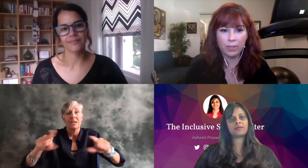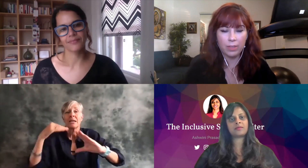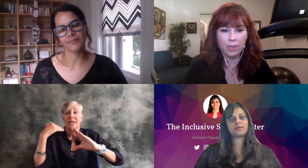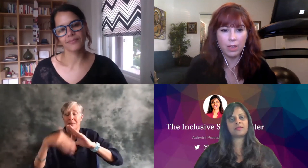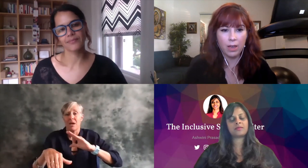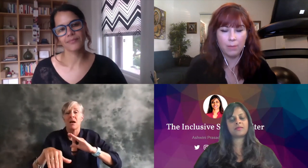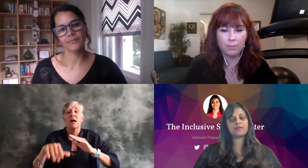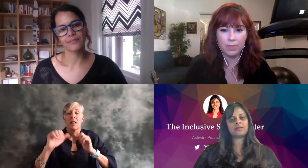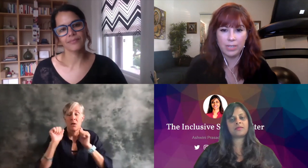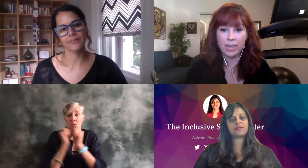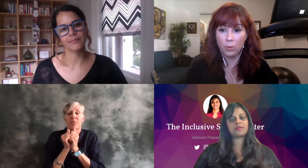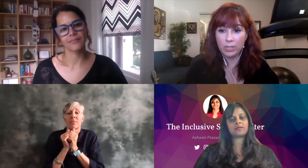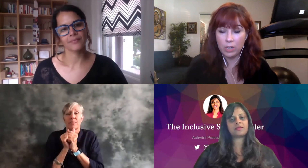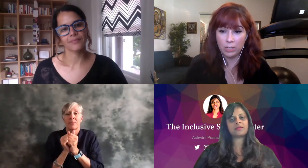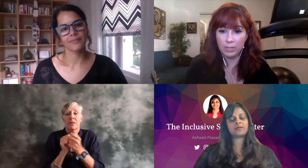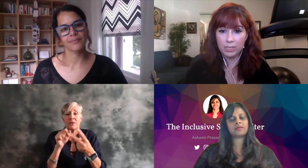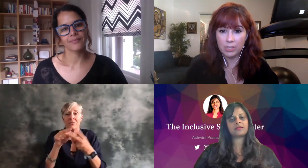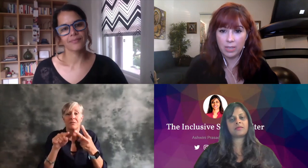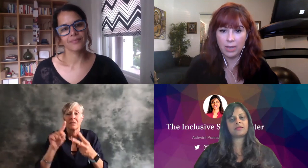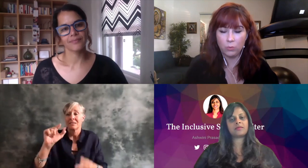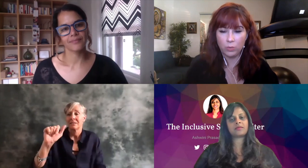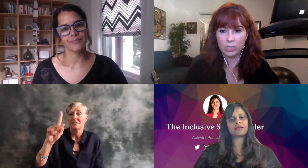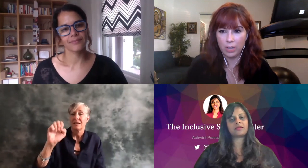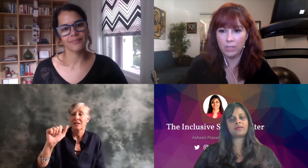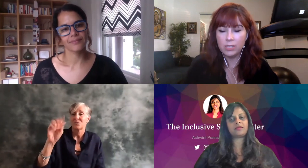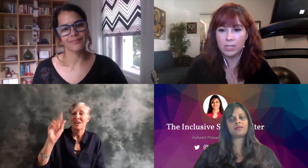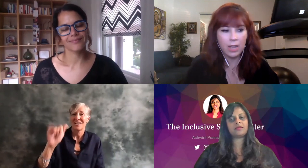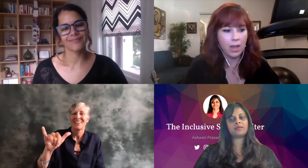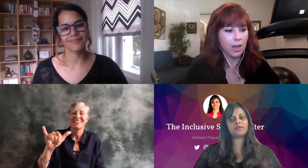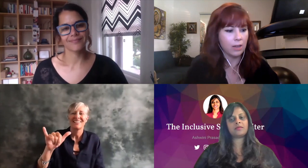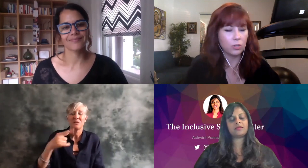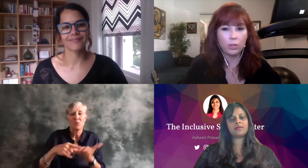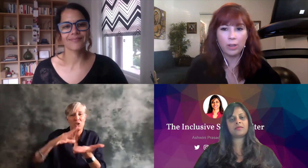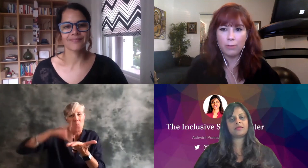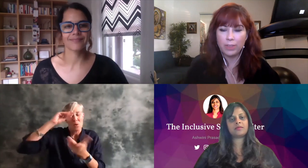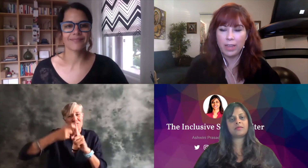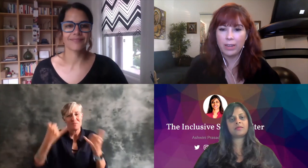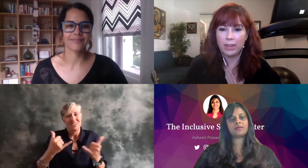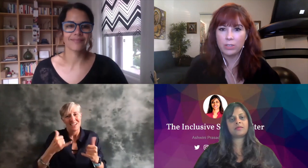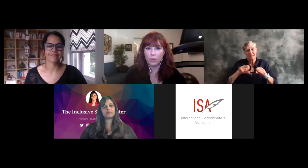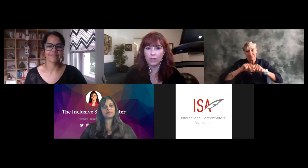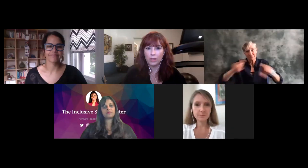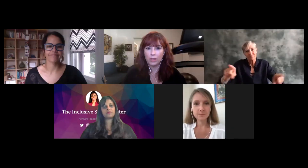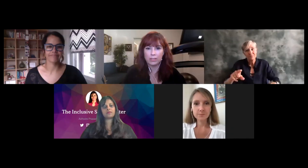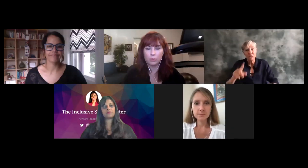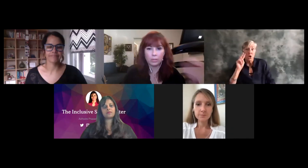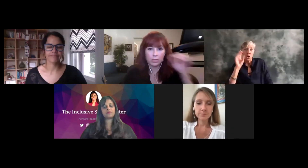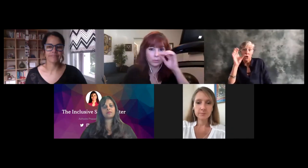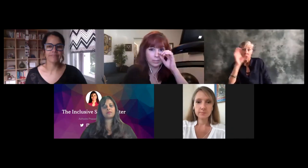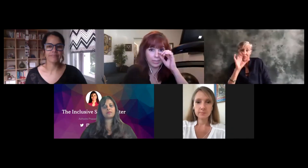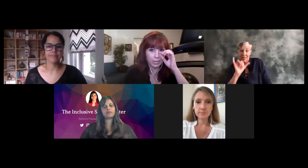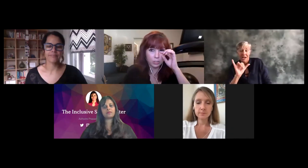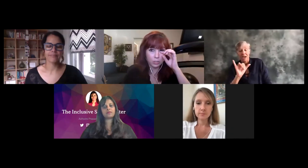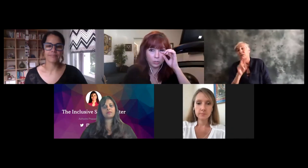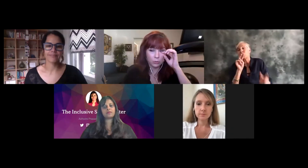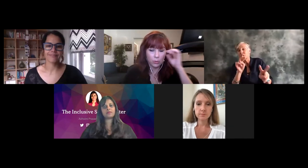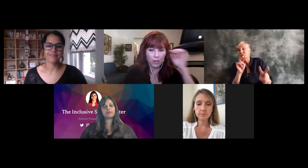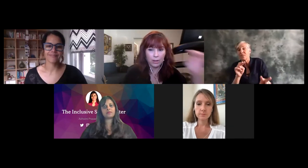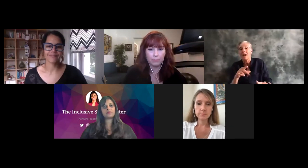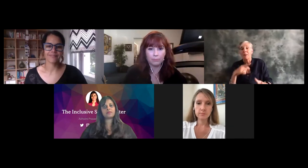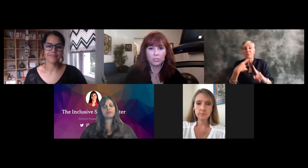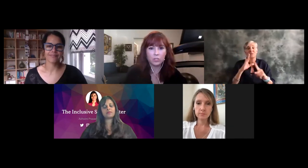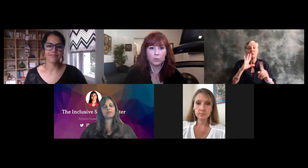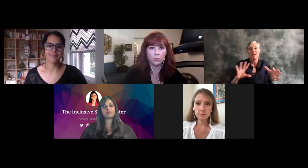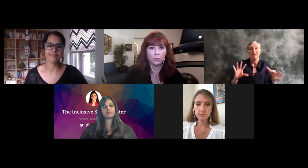email with the takeaway documents that were discussed. So look out for that, as well as it will include the link to